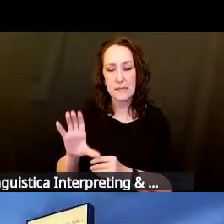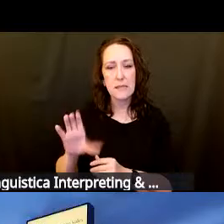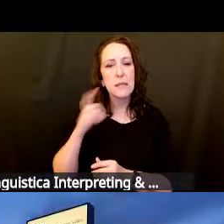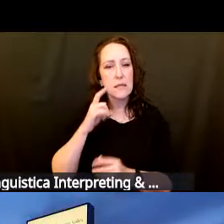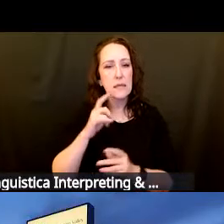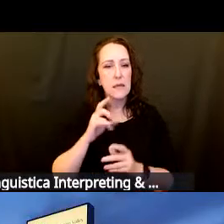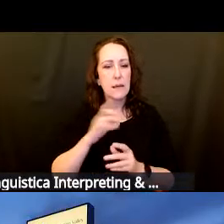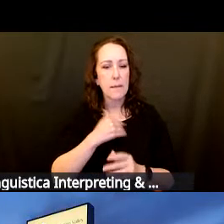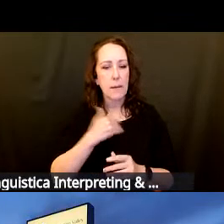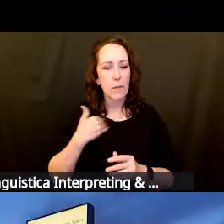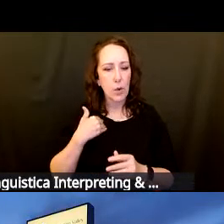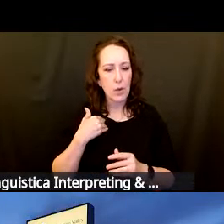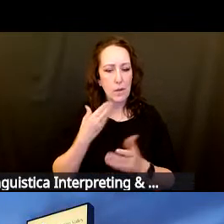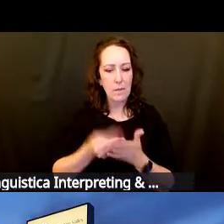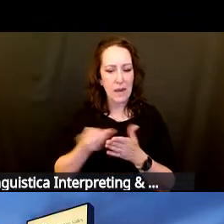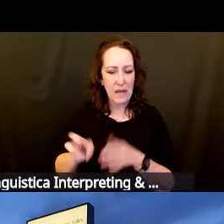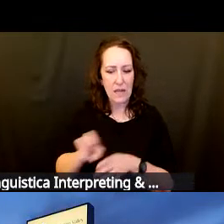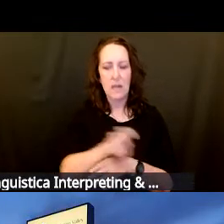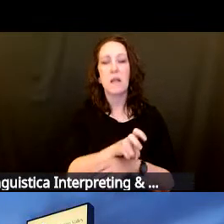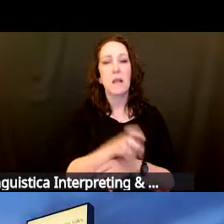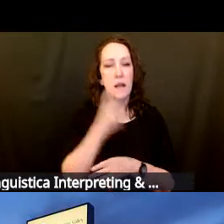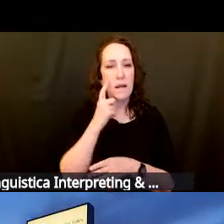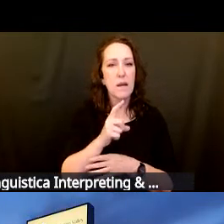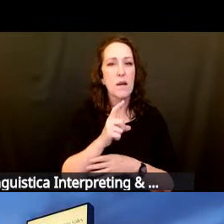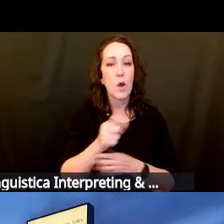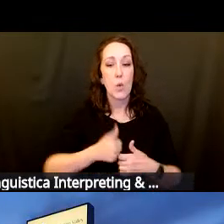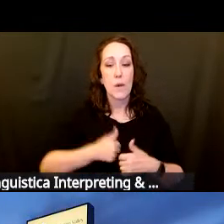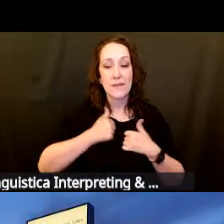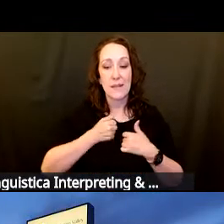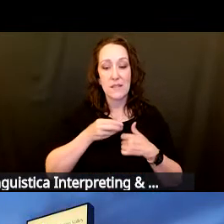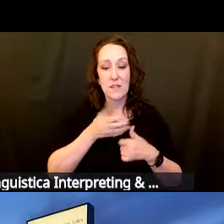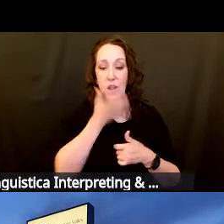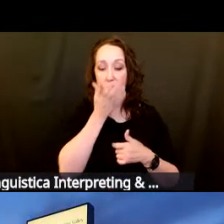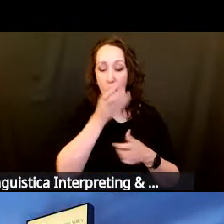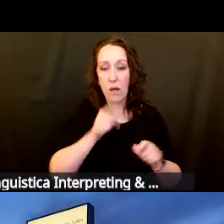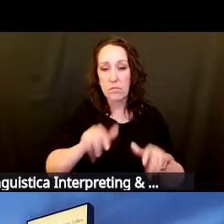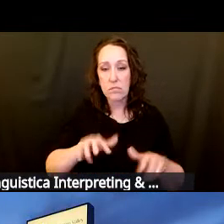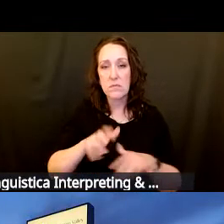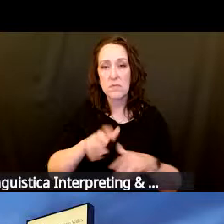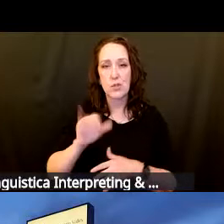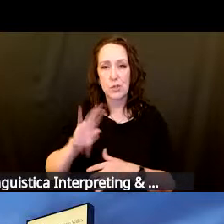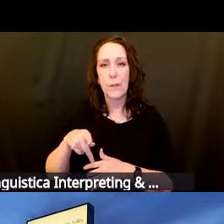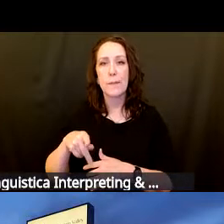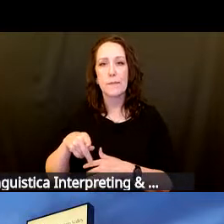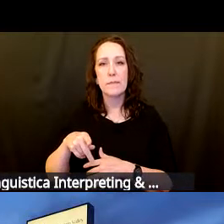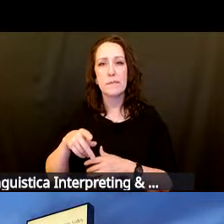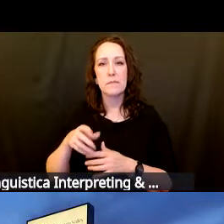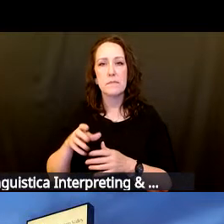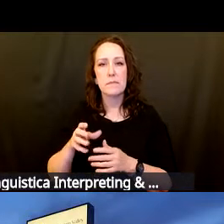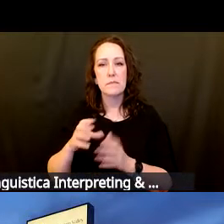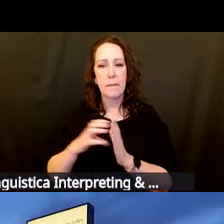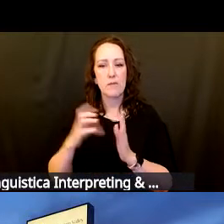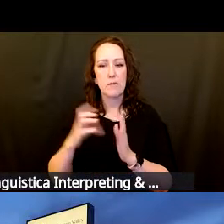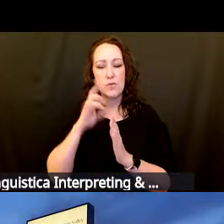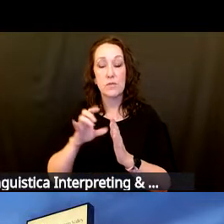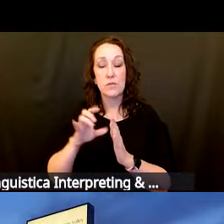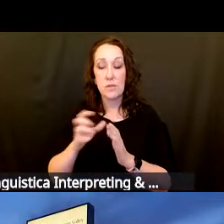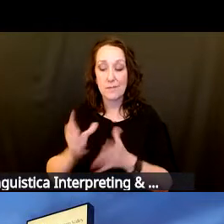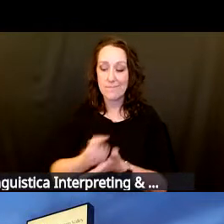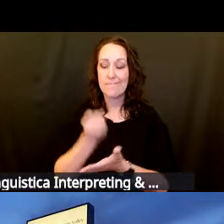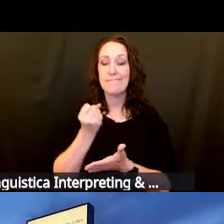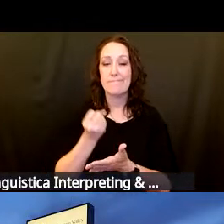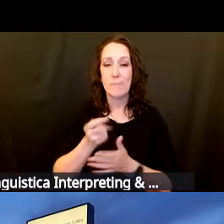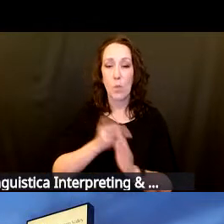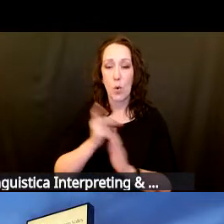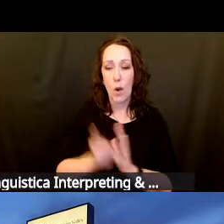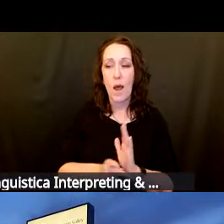funding reallocation shift to the residential lawn and garden SERP measure, given that residents take advantage of the program and